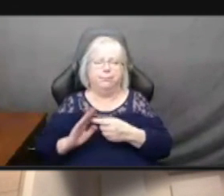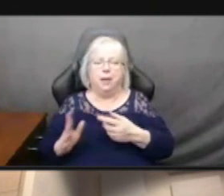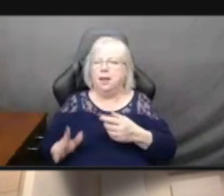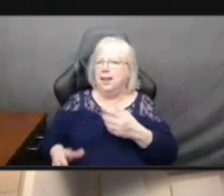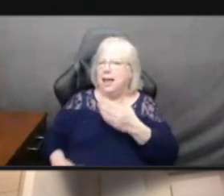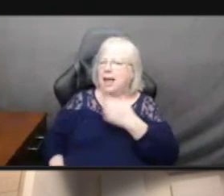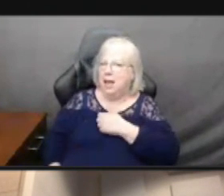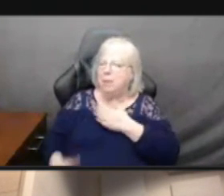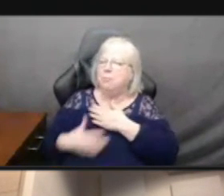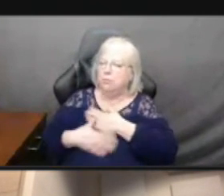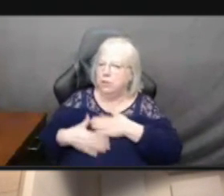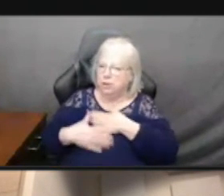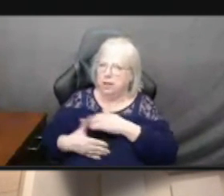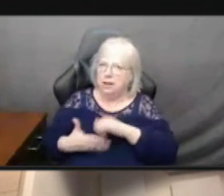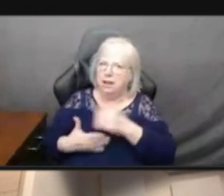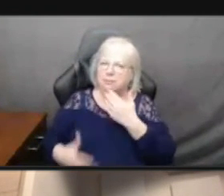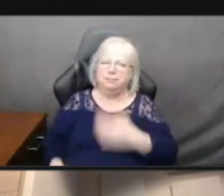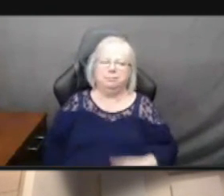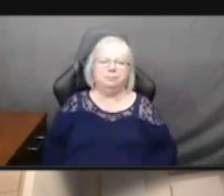that.